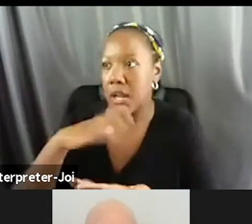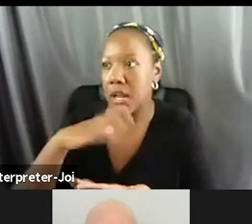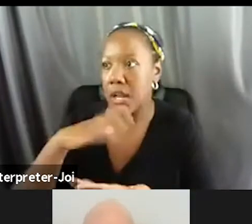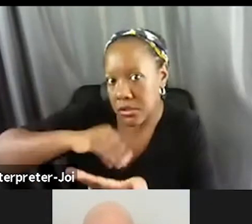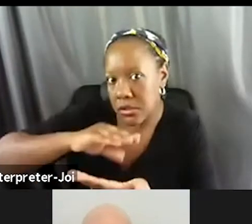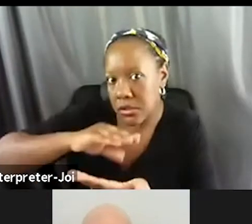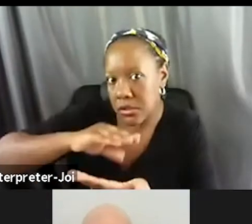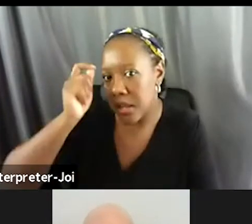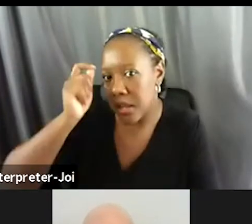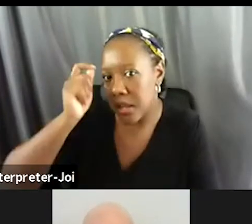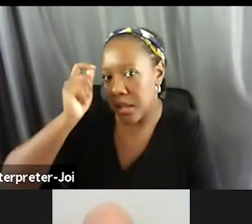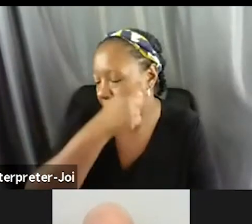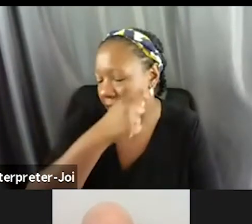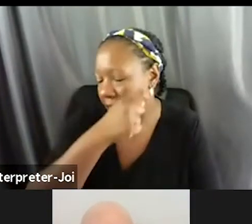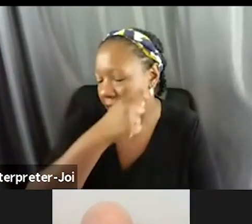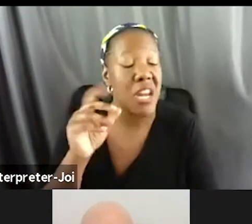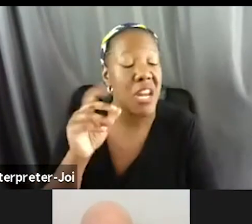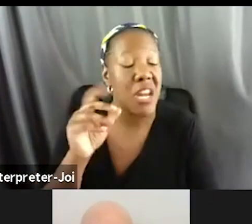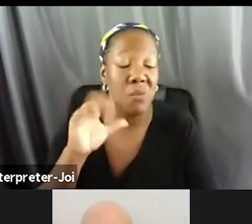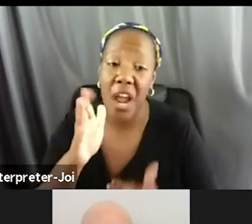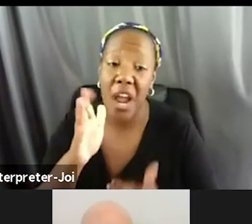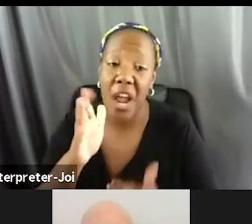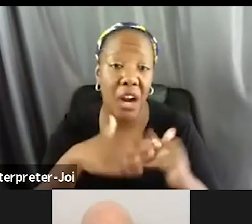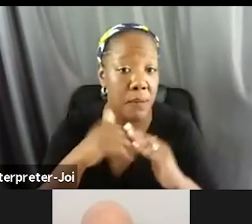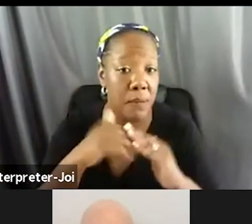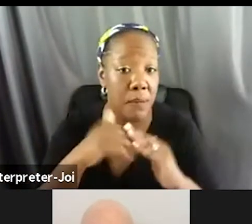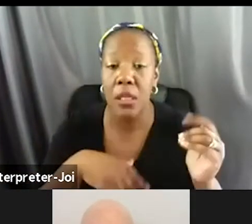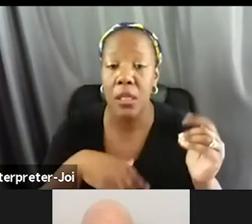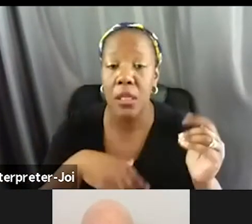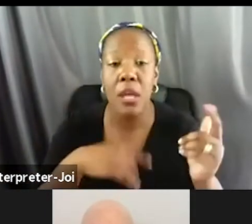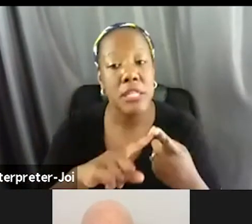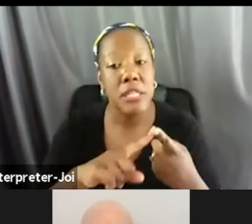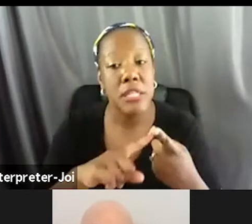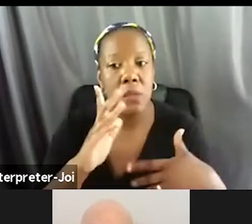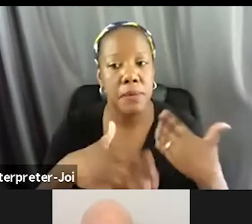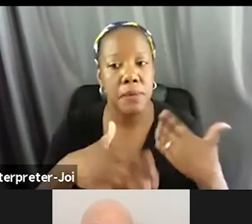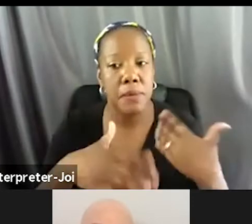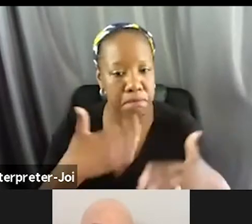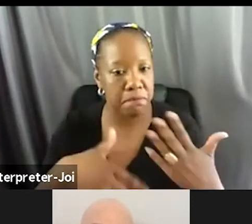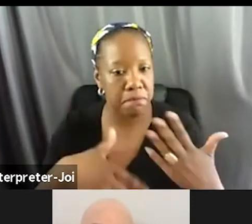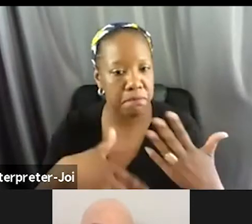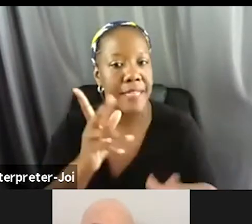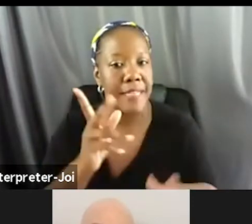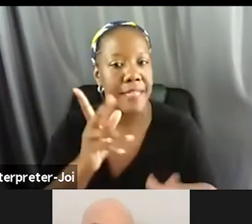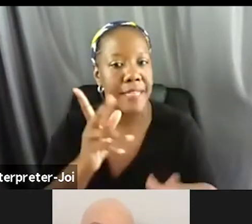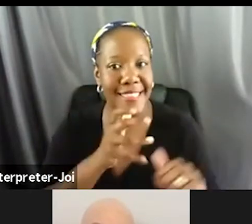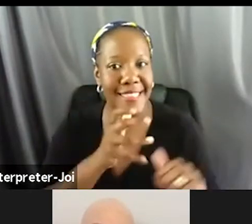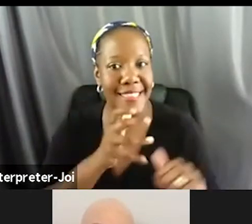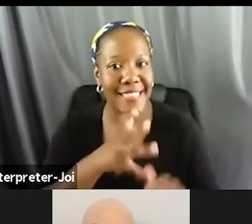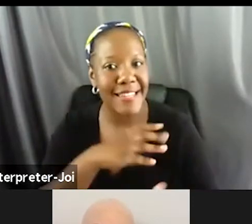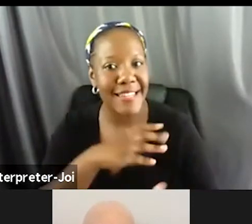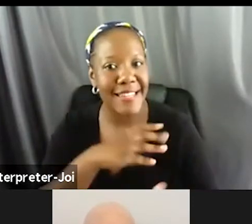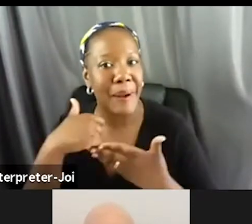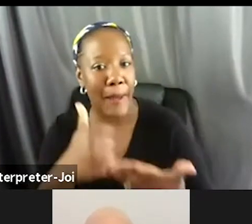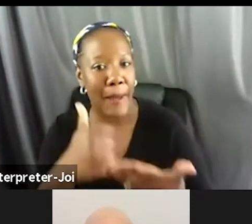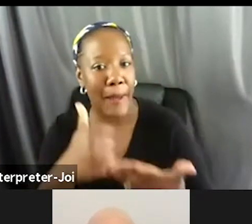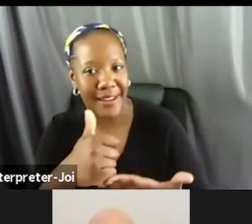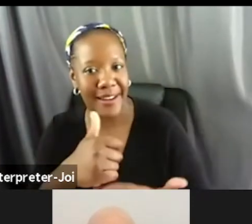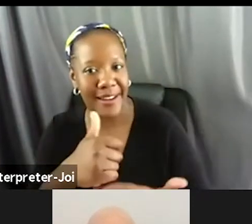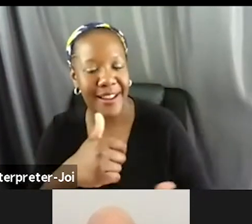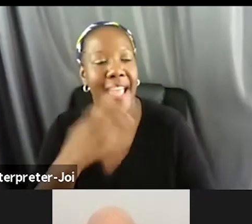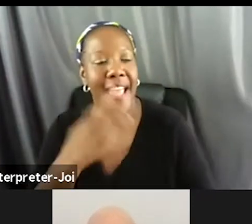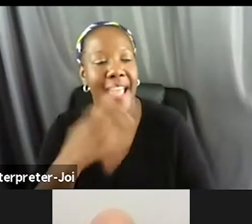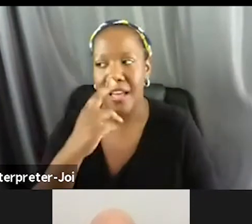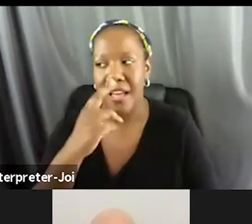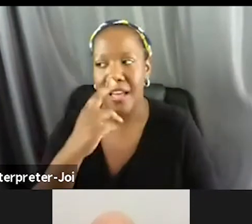really uncomfortable until we started getting into it and all the ladies were helping. And I was like, I do have a community of